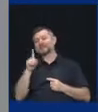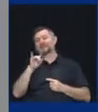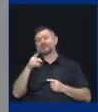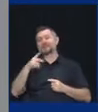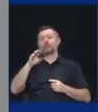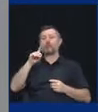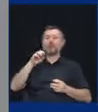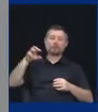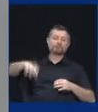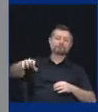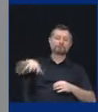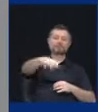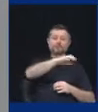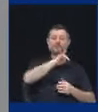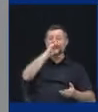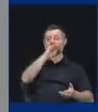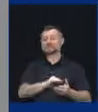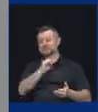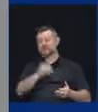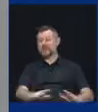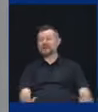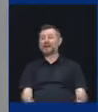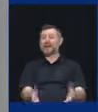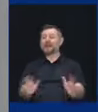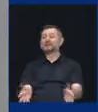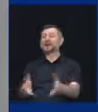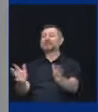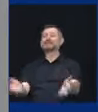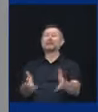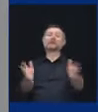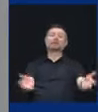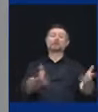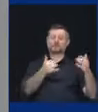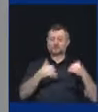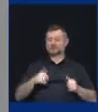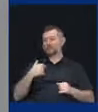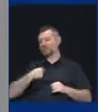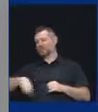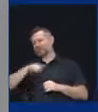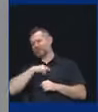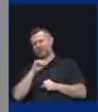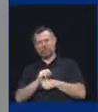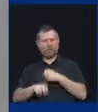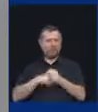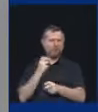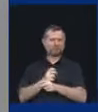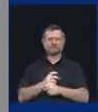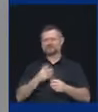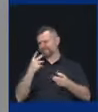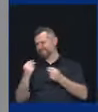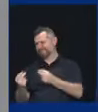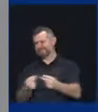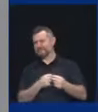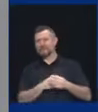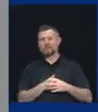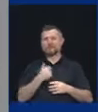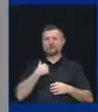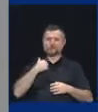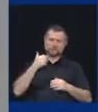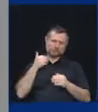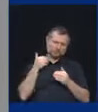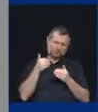people vaccinated, we'll get there sooner. We're making an all-out effort to get as many people vaccinated as possible. We're very close to that number,